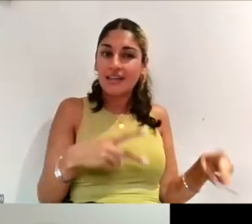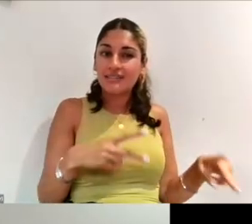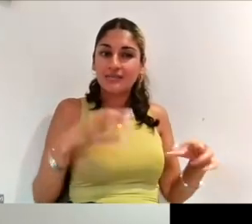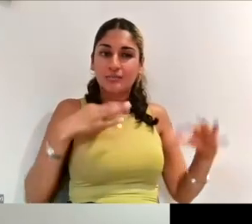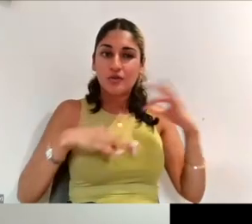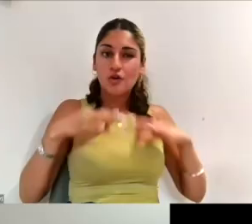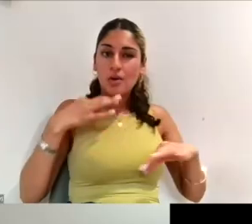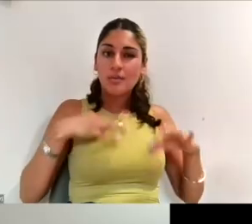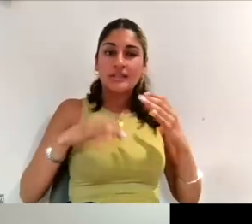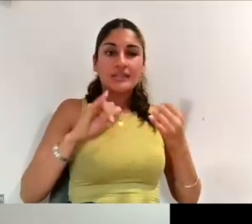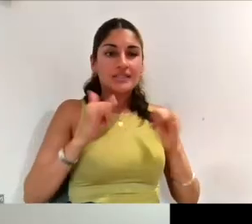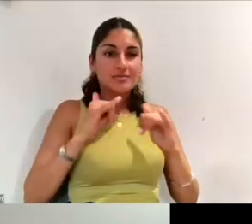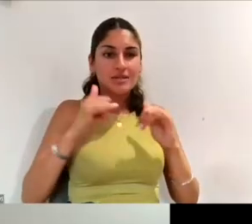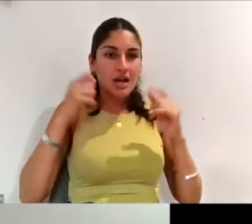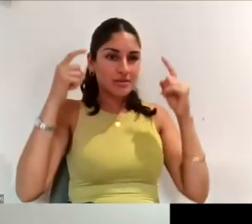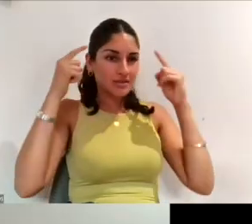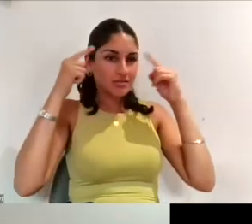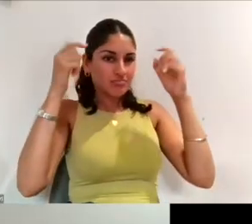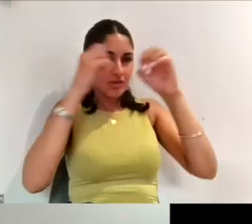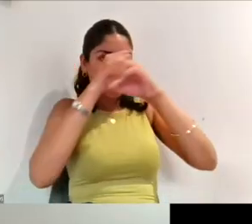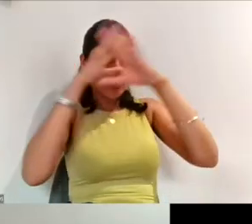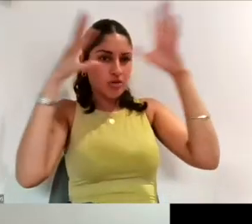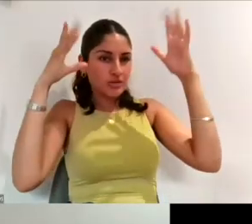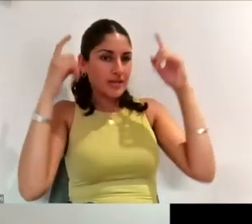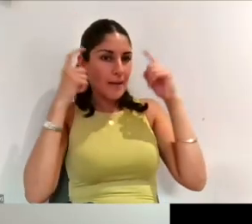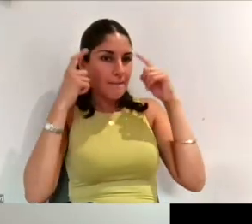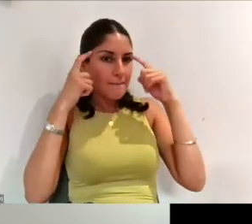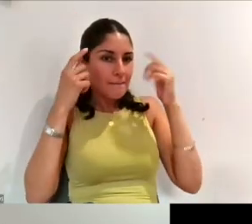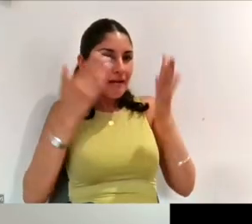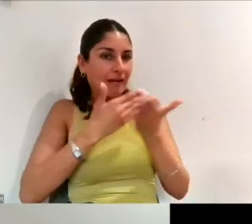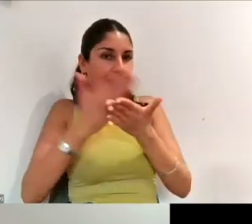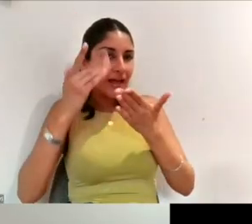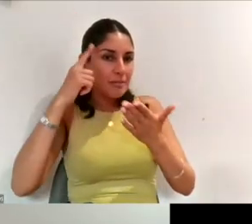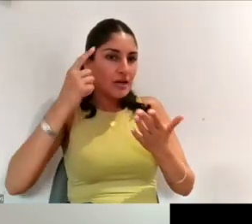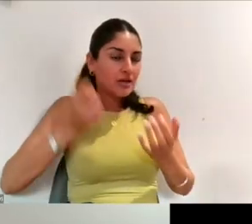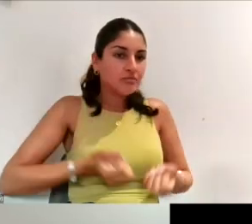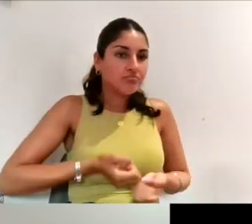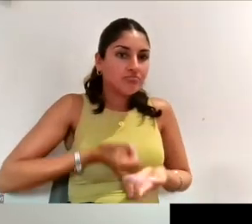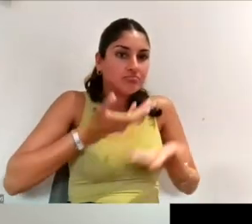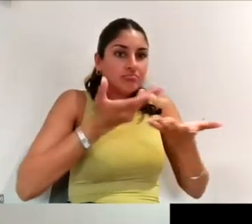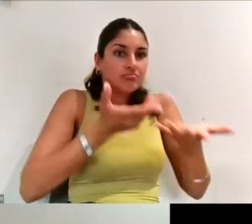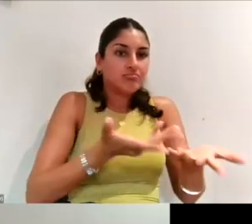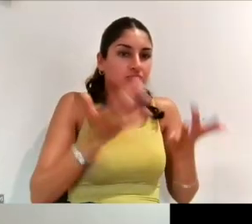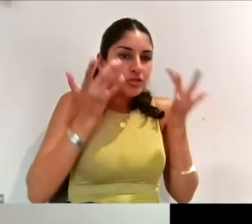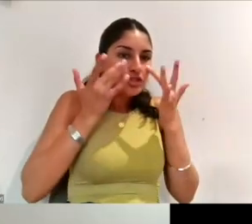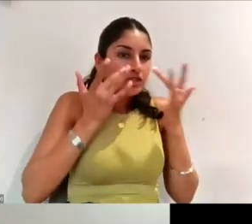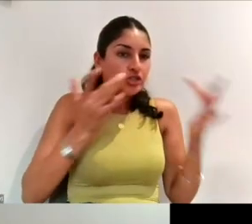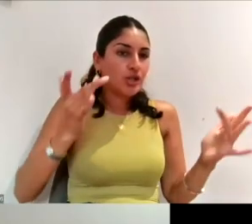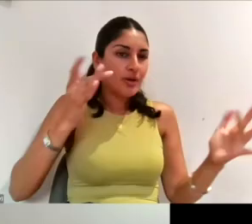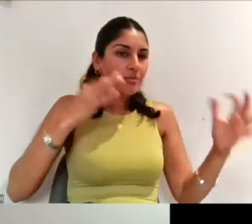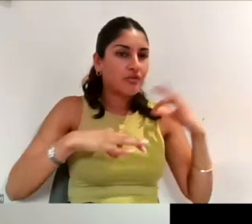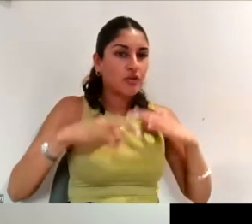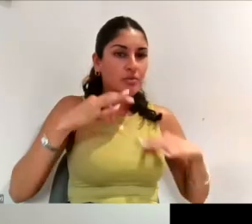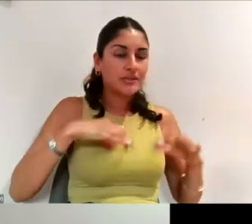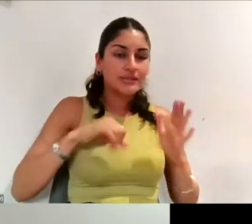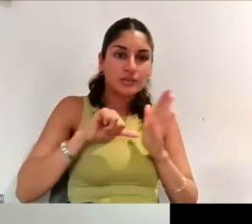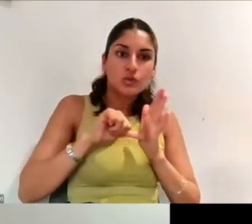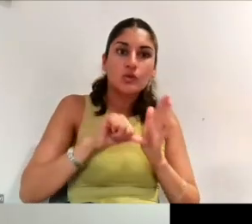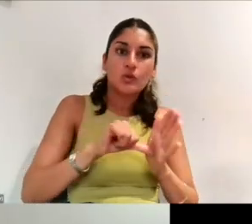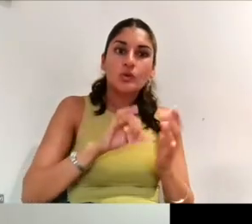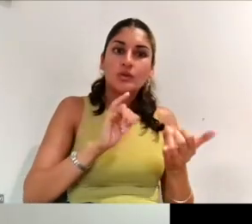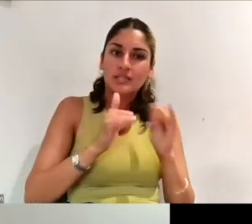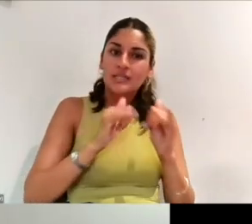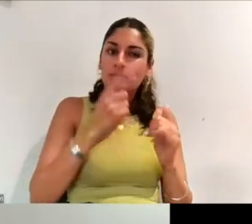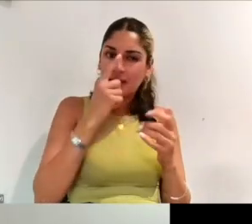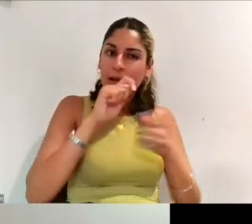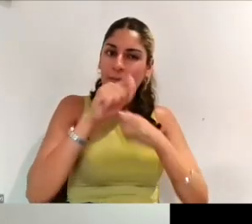be really clear in my head, but sometimes they can be quite abstract, and it's not a bad thing for it to be abstract. But I do